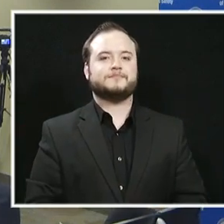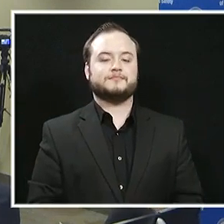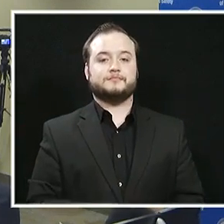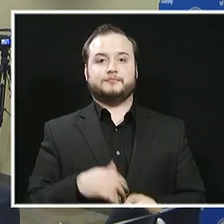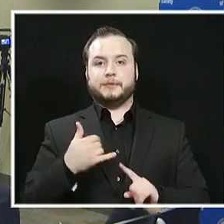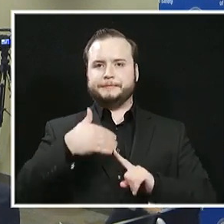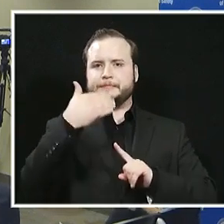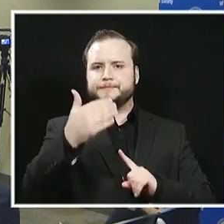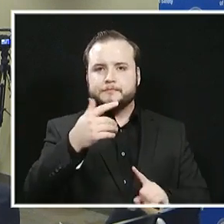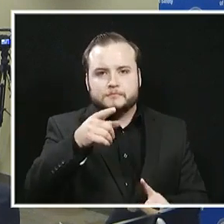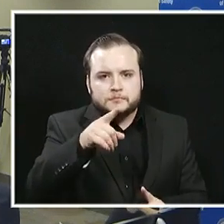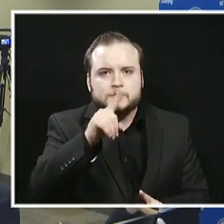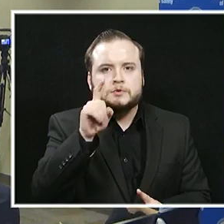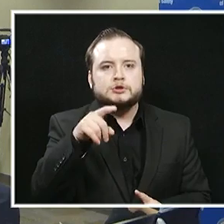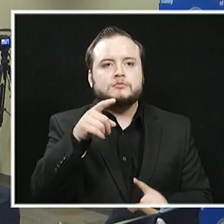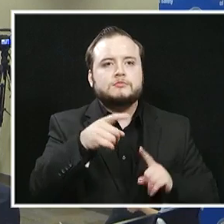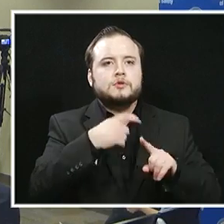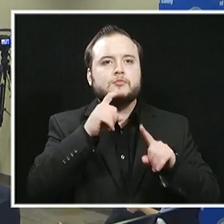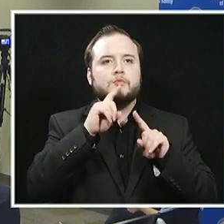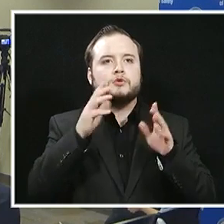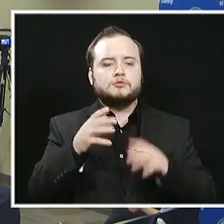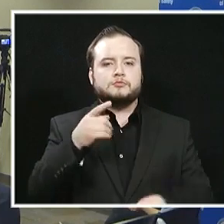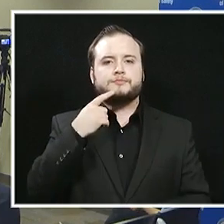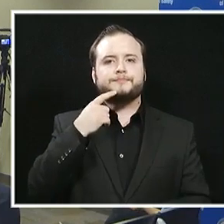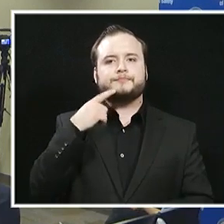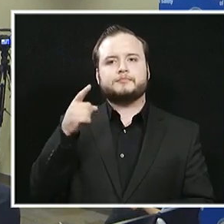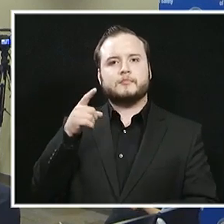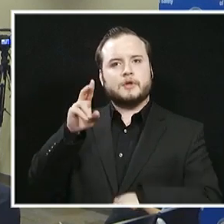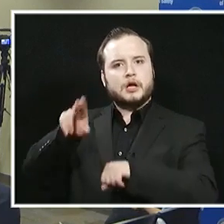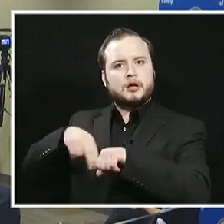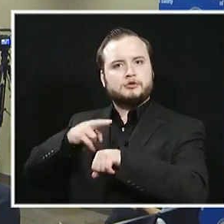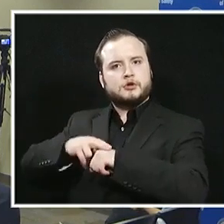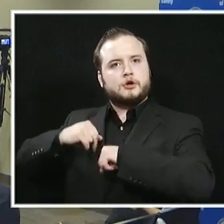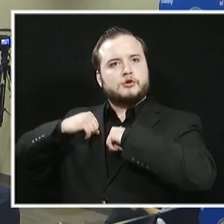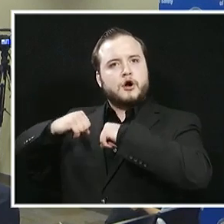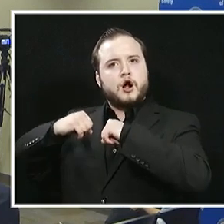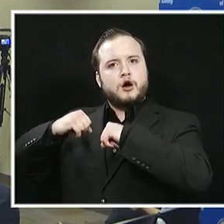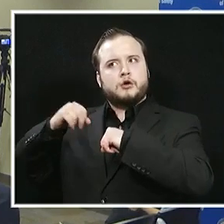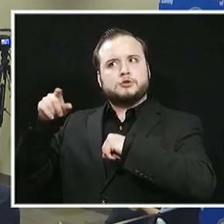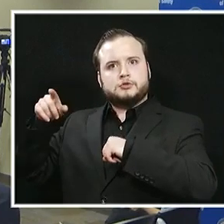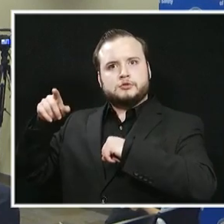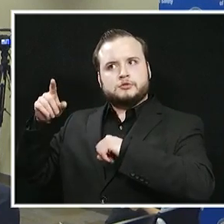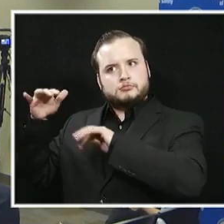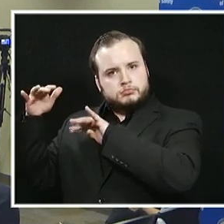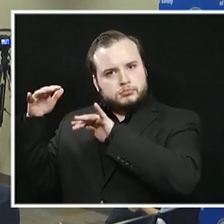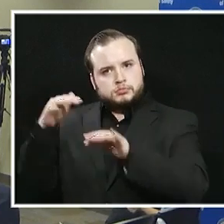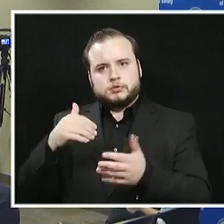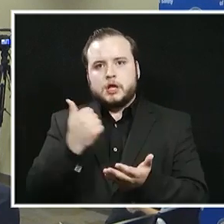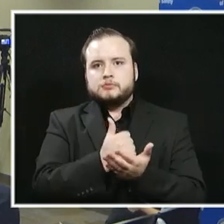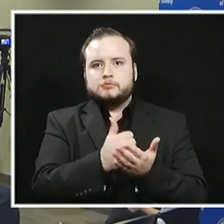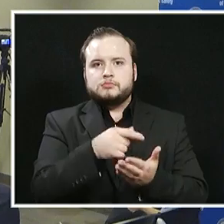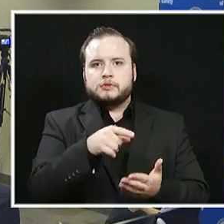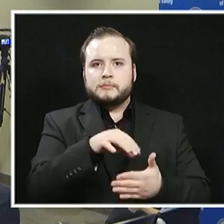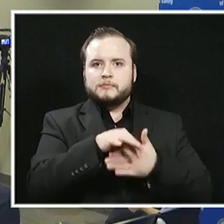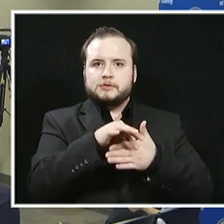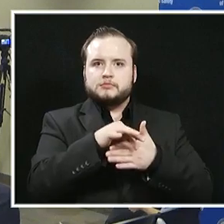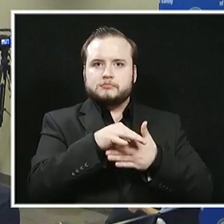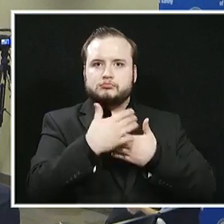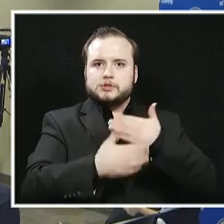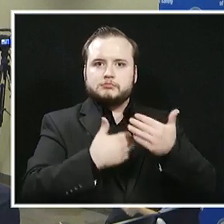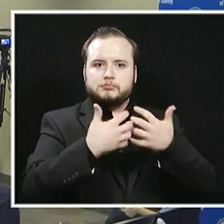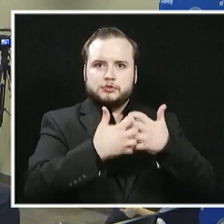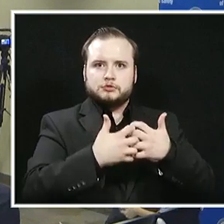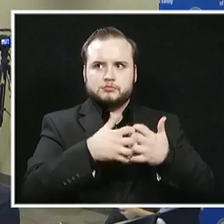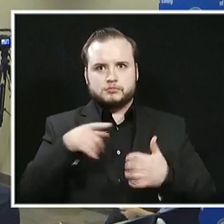bringing in the National Guard to help some of these processing and delivery systems, especially with plants shutting down. Would you consider that? How concerned